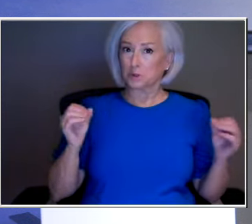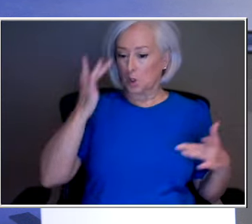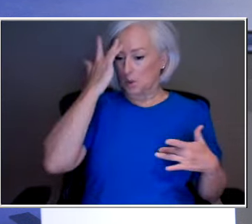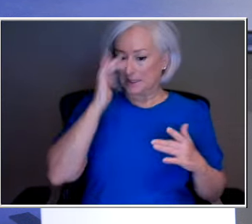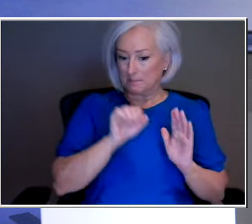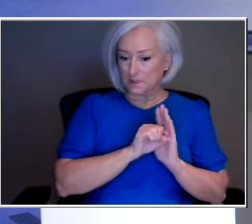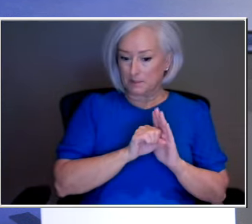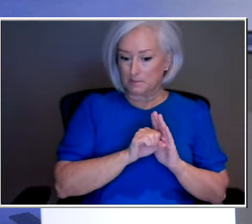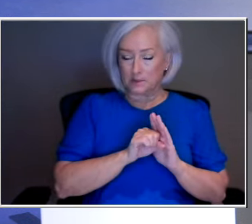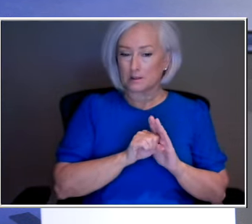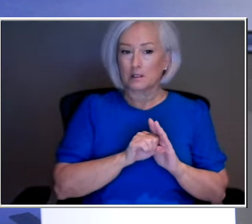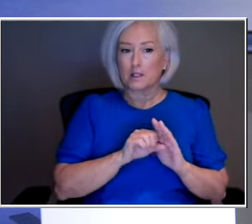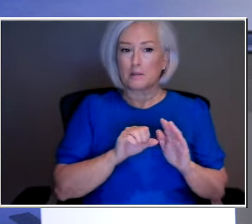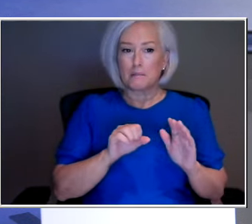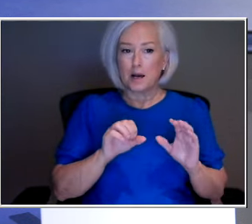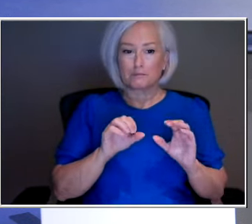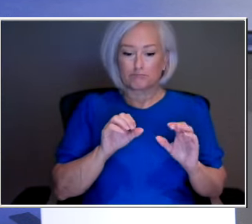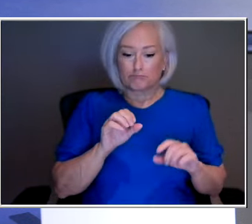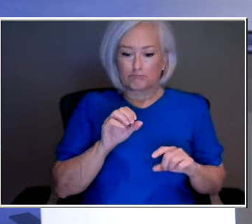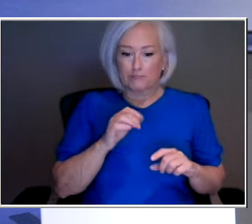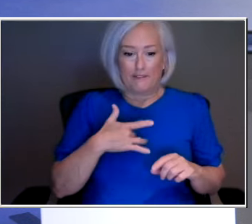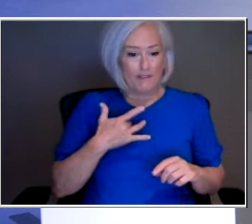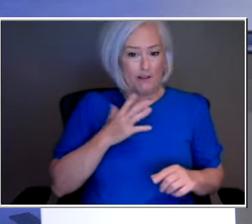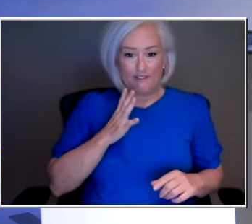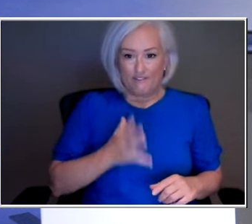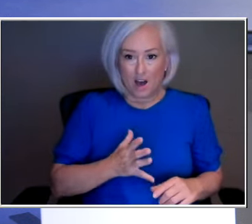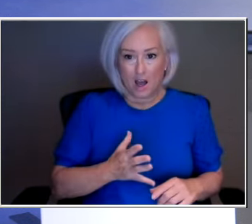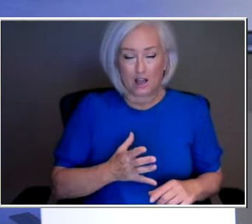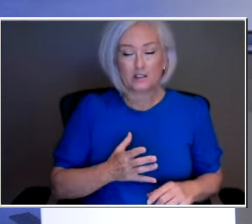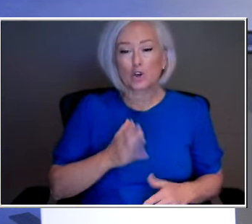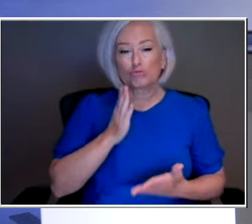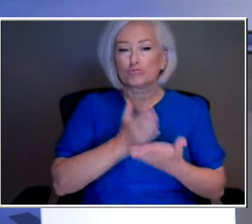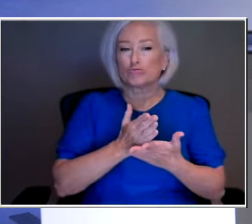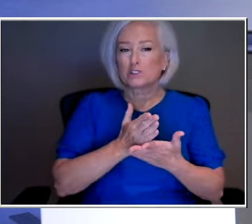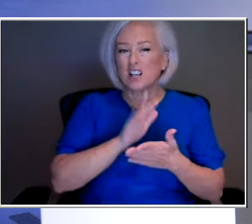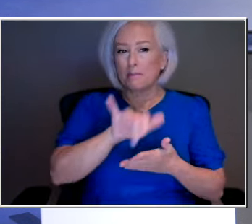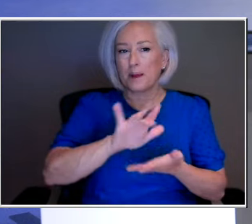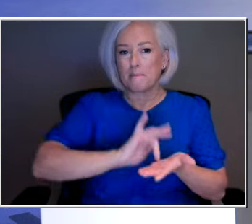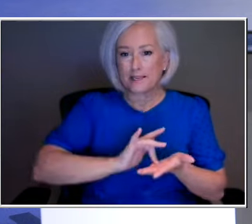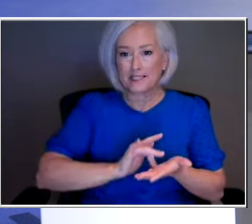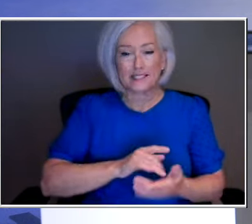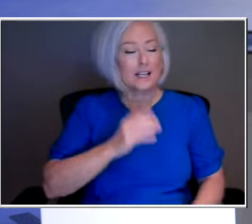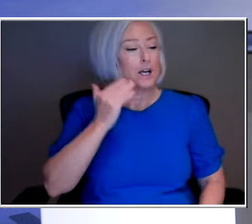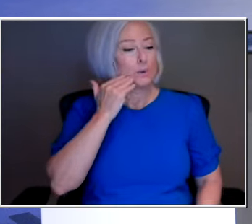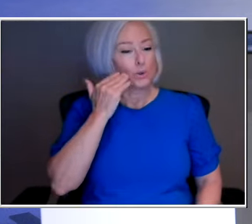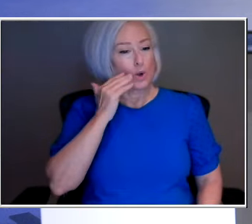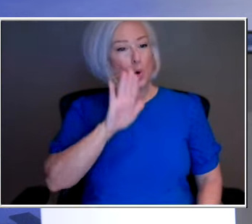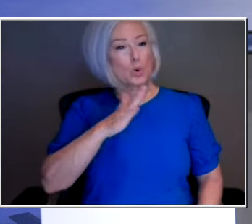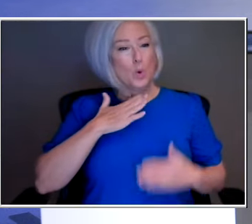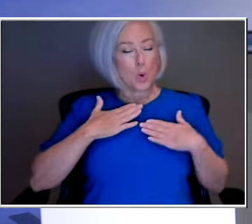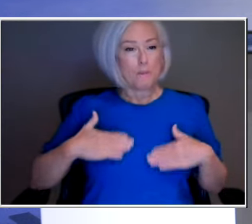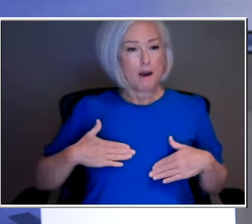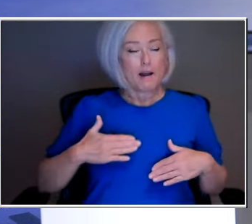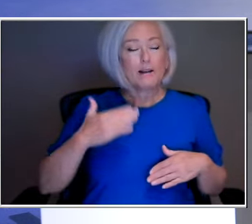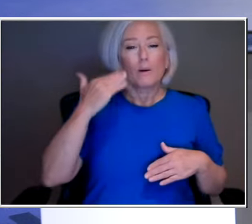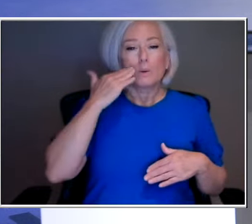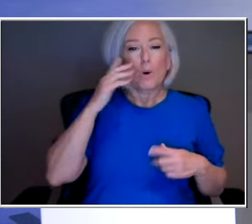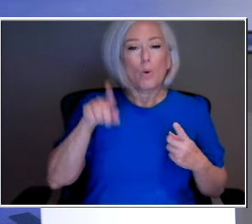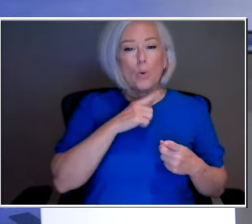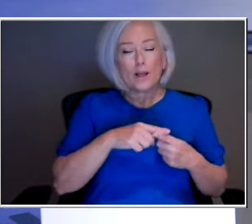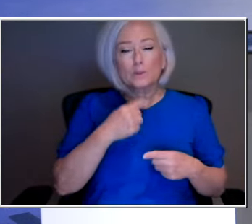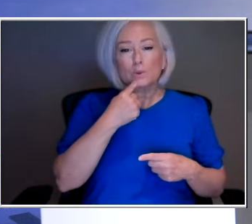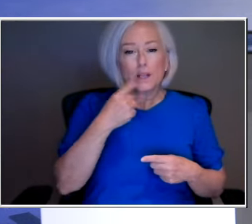about this show. We talk about being your own advocate and knowing your body and knowing when to speak up. Just what's